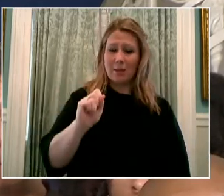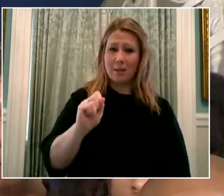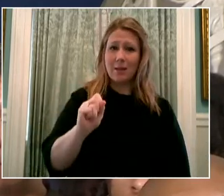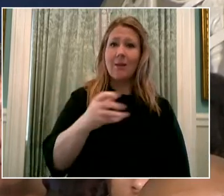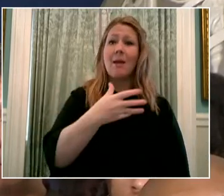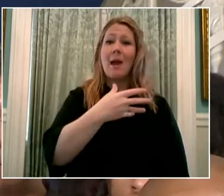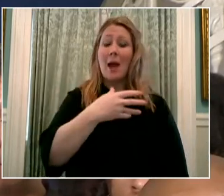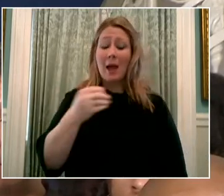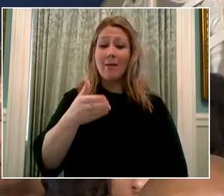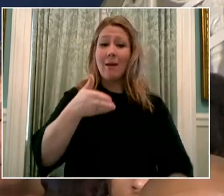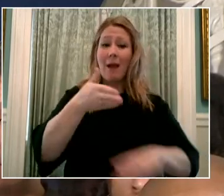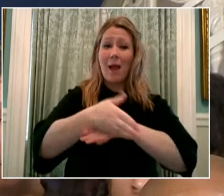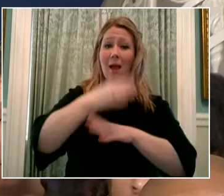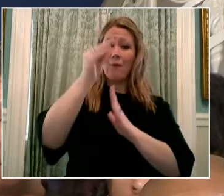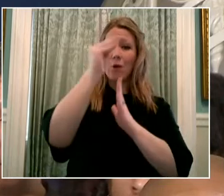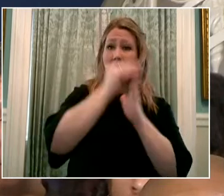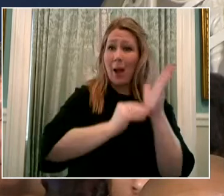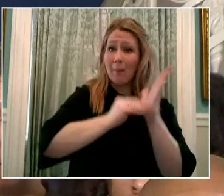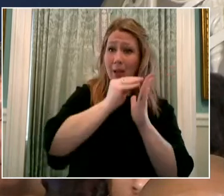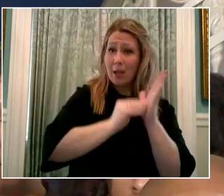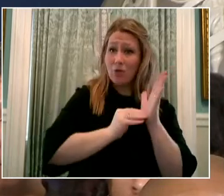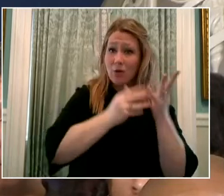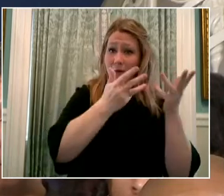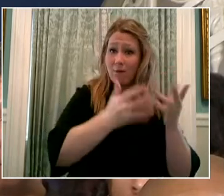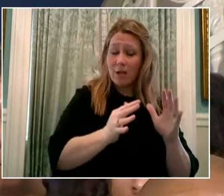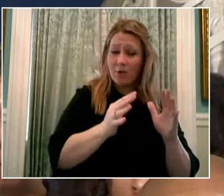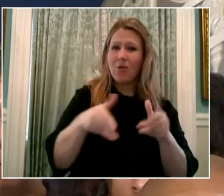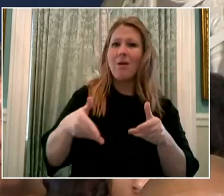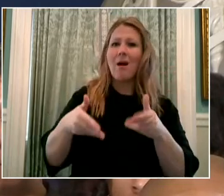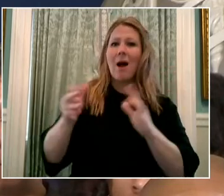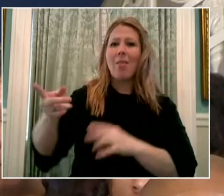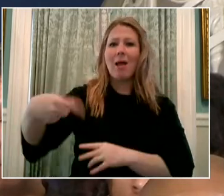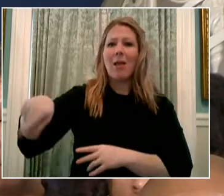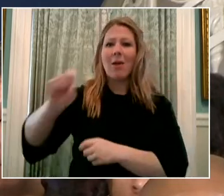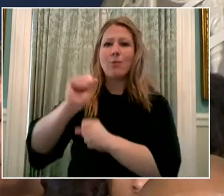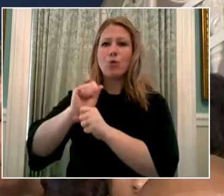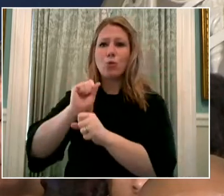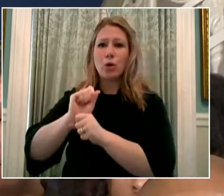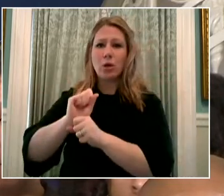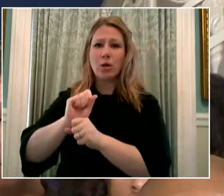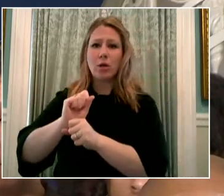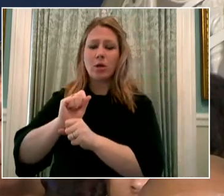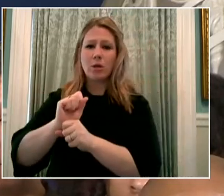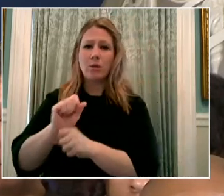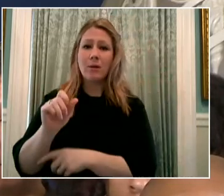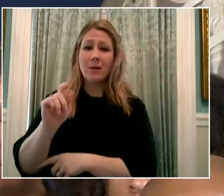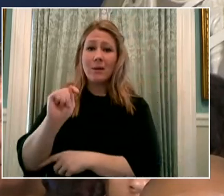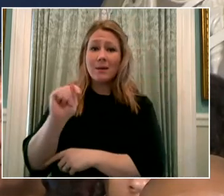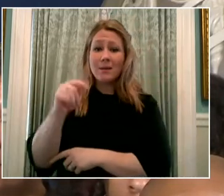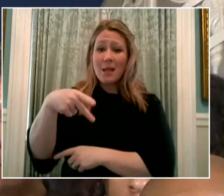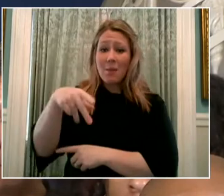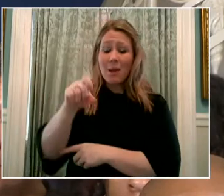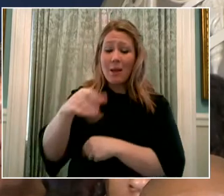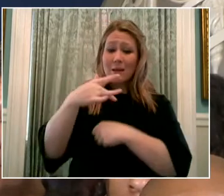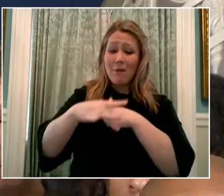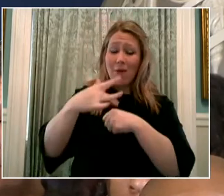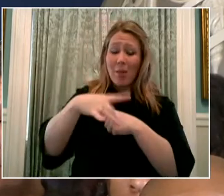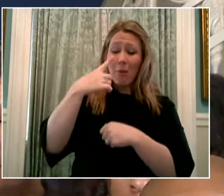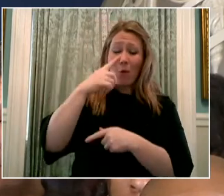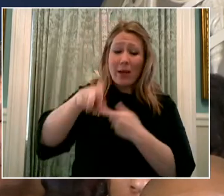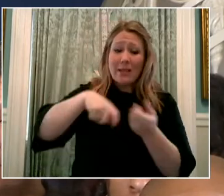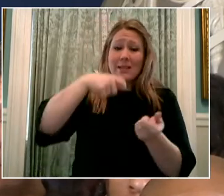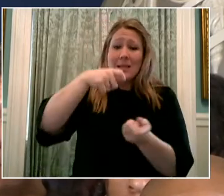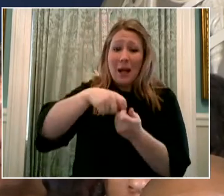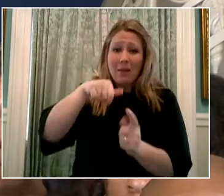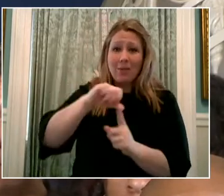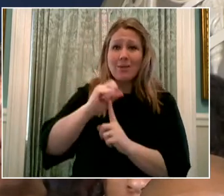applications. TPS is available for exactly these times. Not giving the